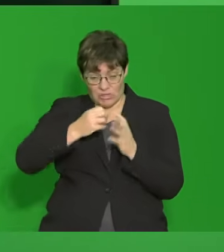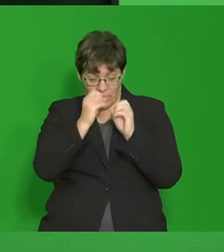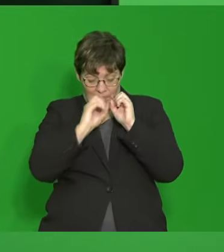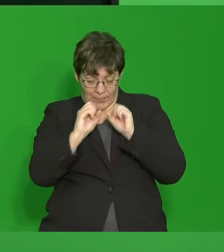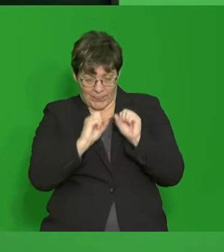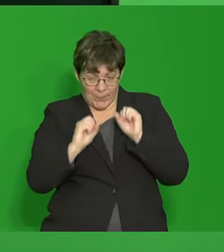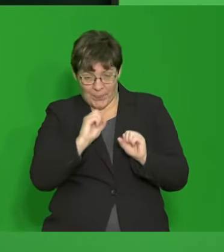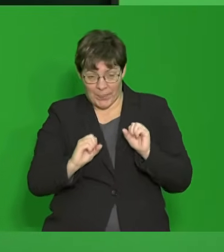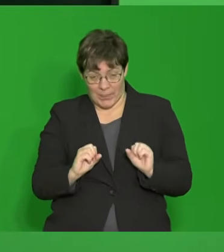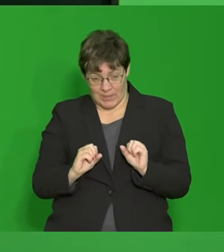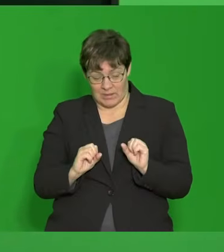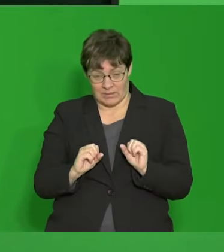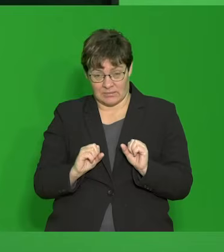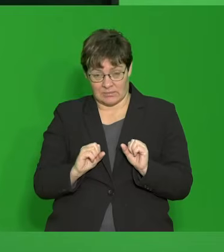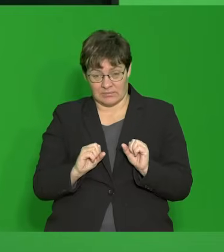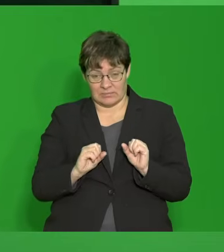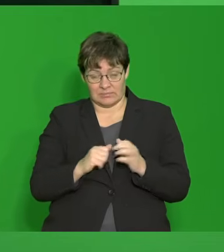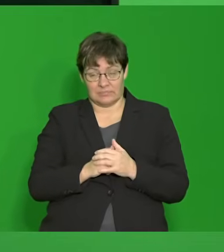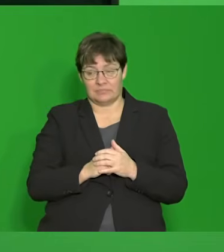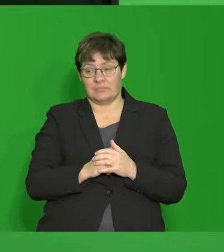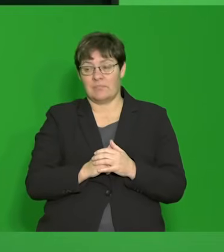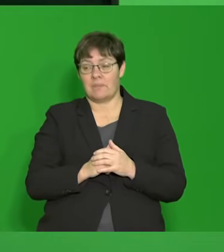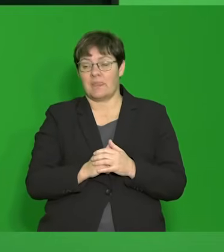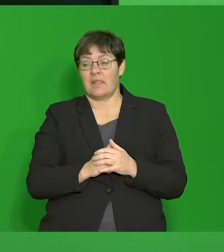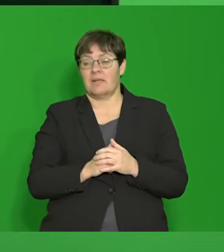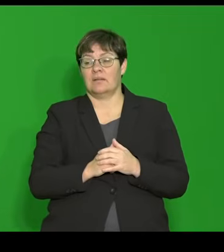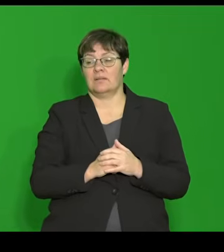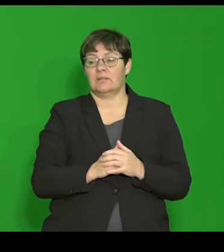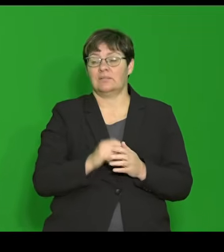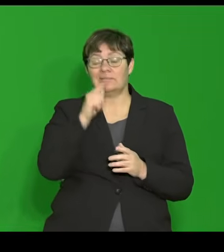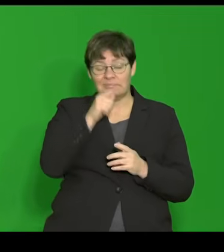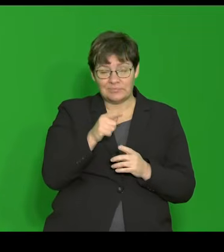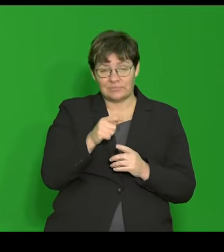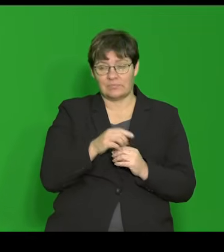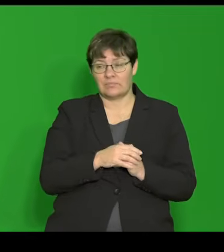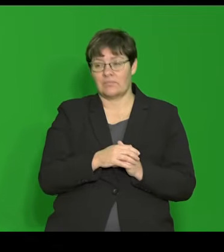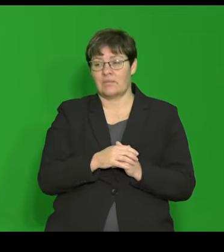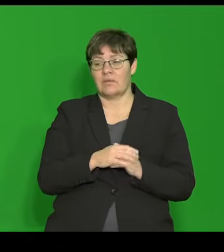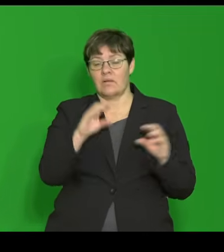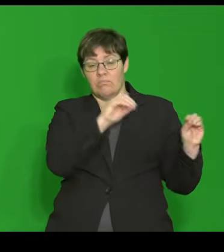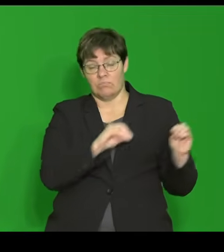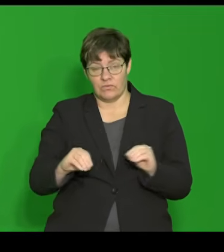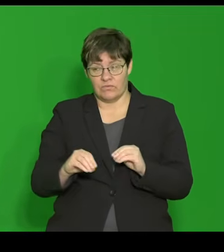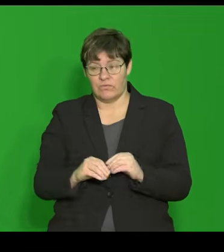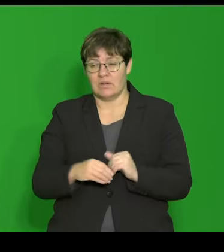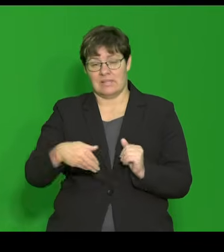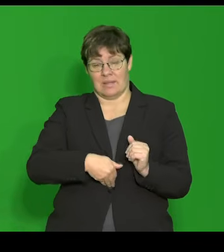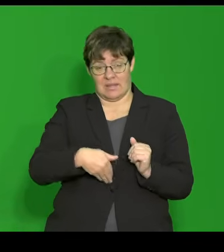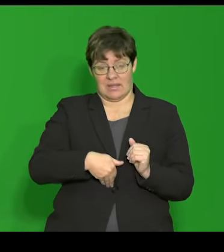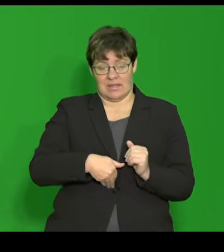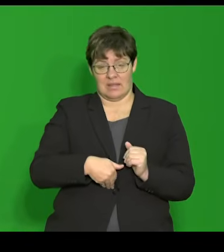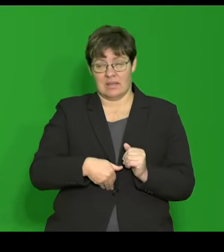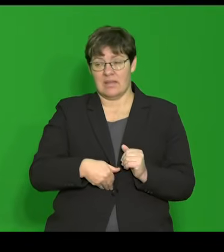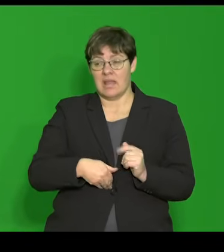and then broken down into smaller polypeptides. Okay? These then move into the